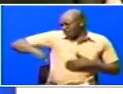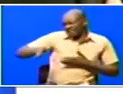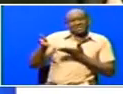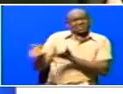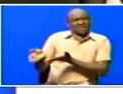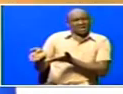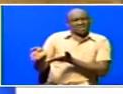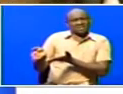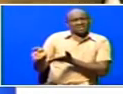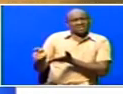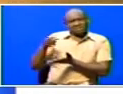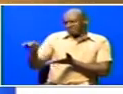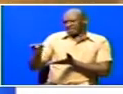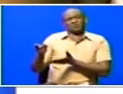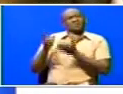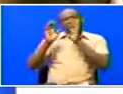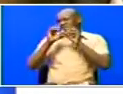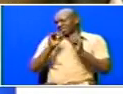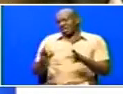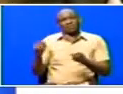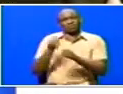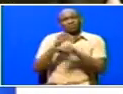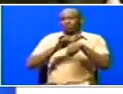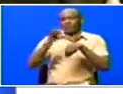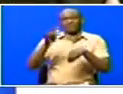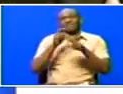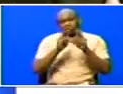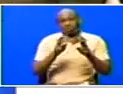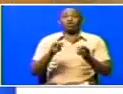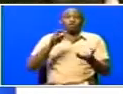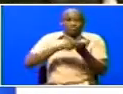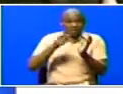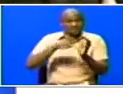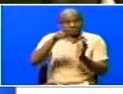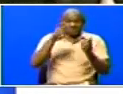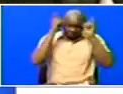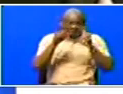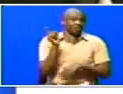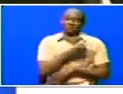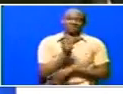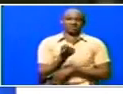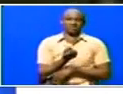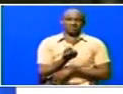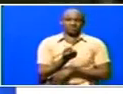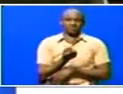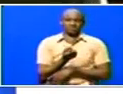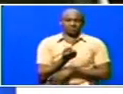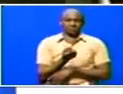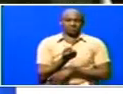is now not significant to the outcome. That means they have concluded what they want to do.